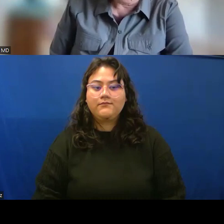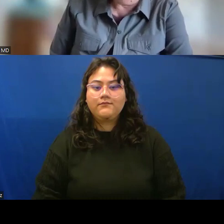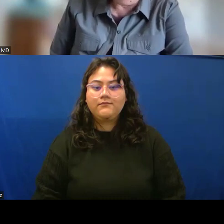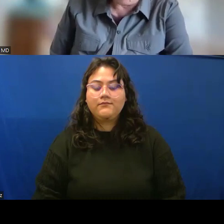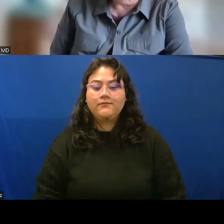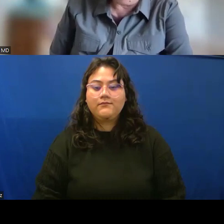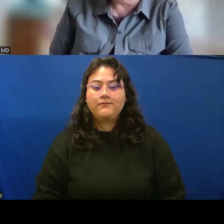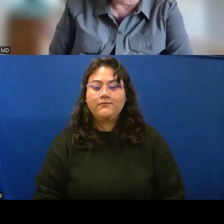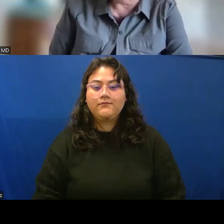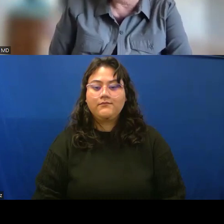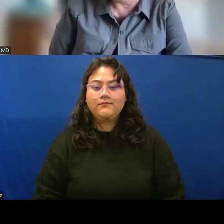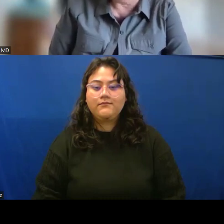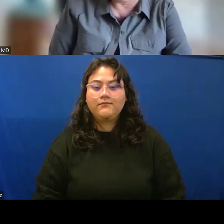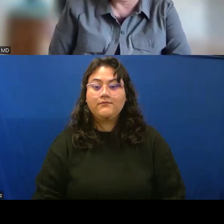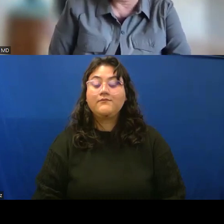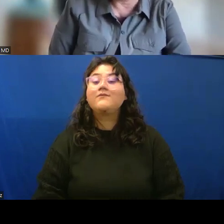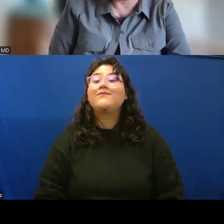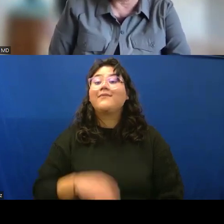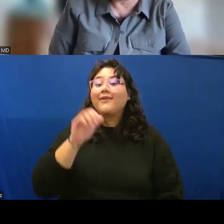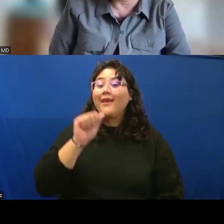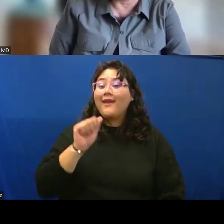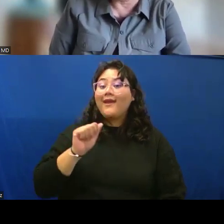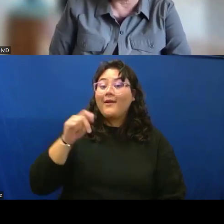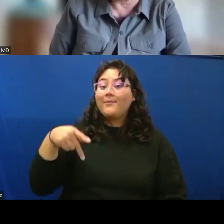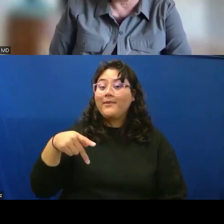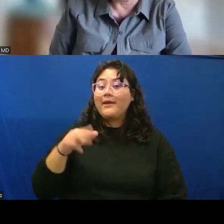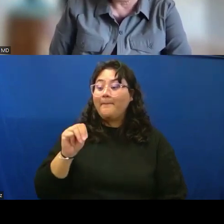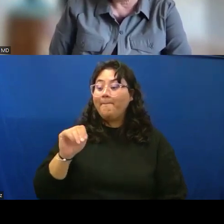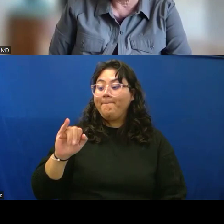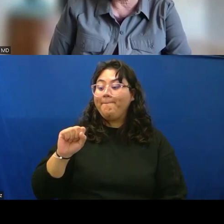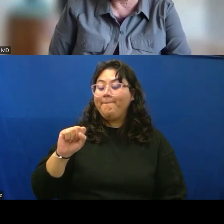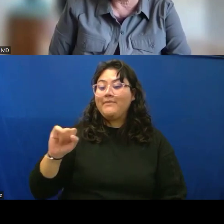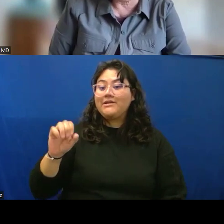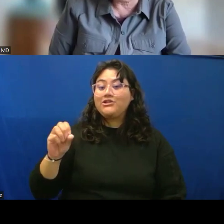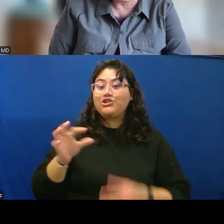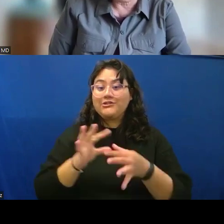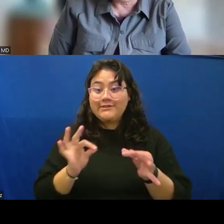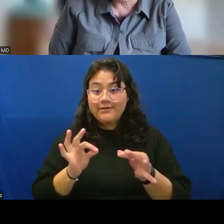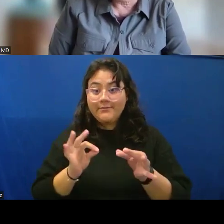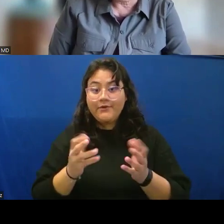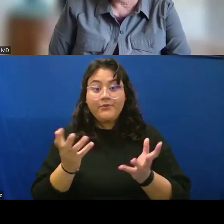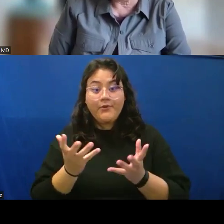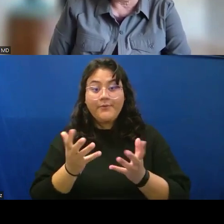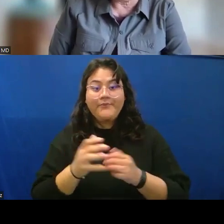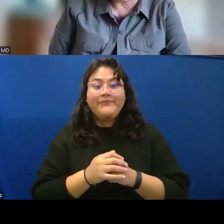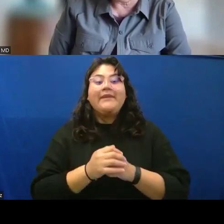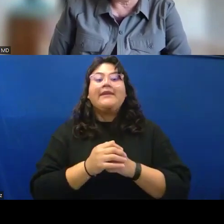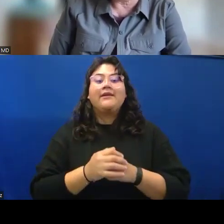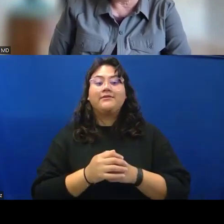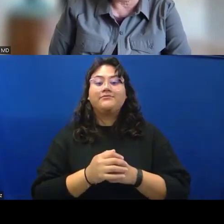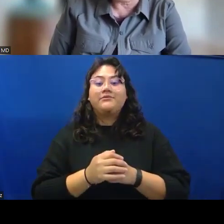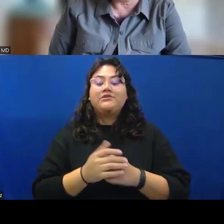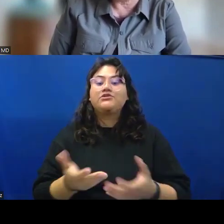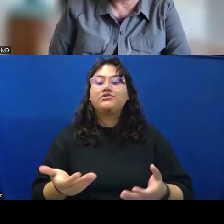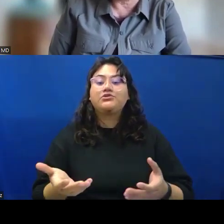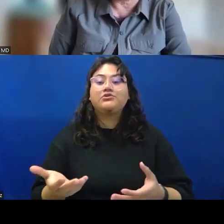So the AAP's mission statement is to attain optimal physical, mental, and